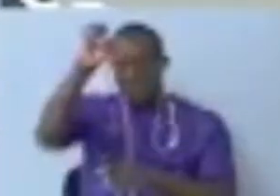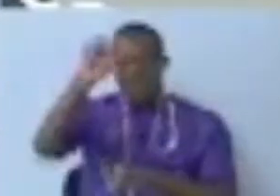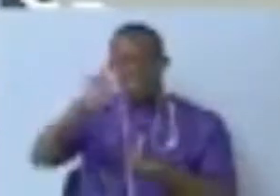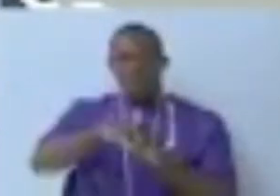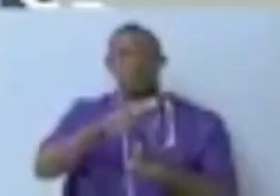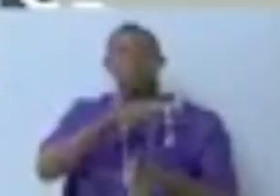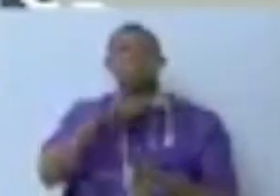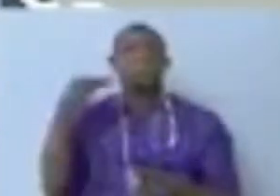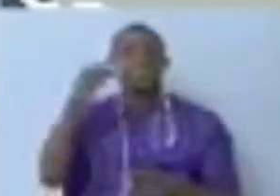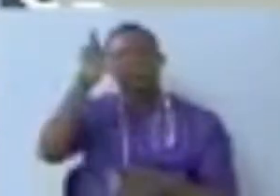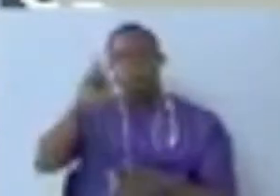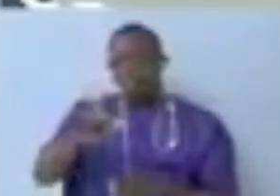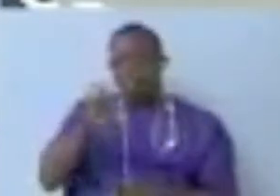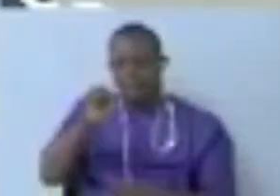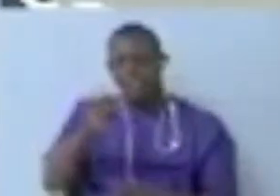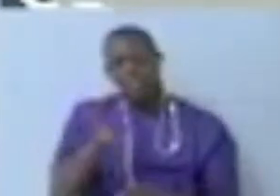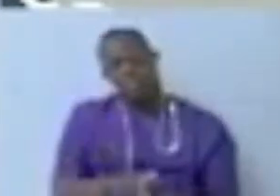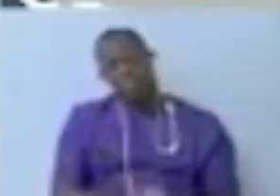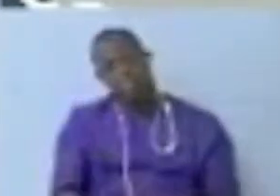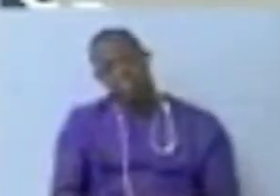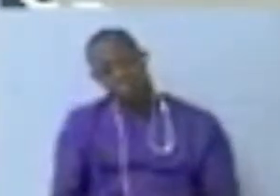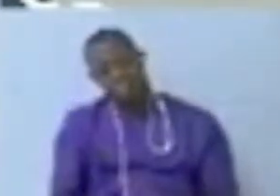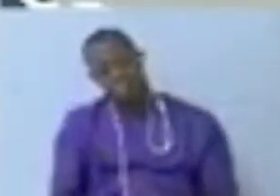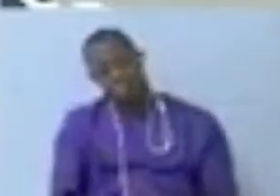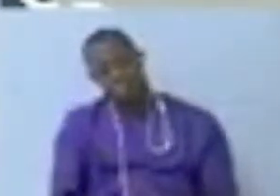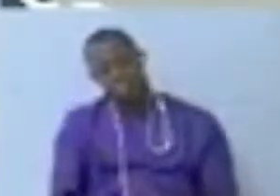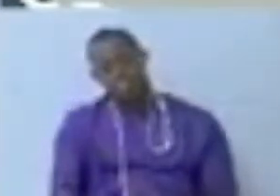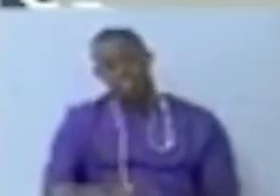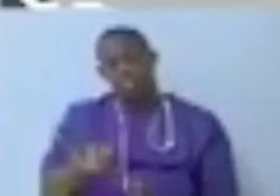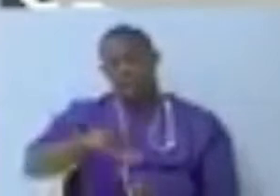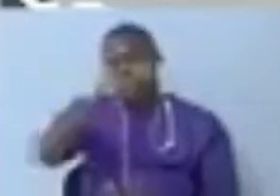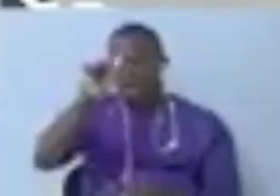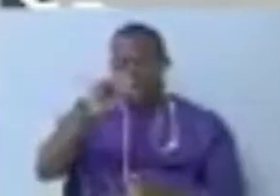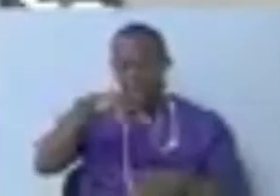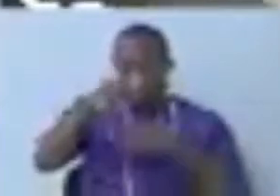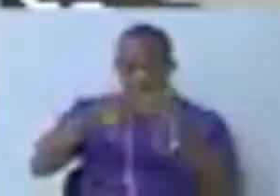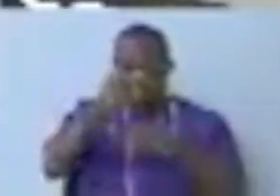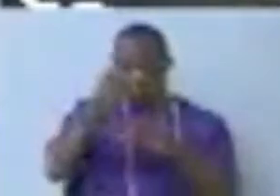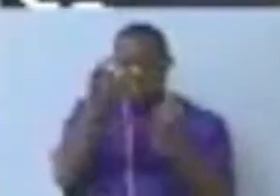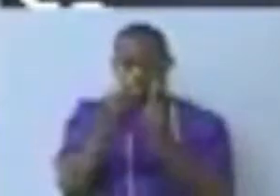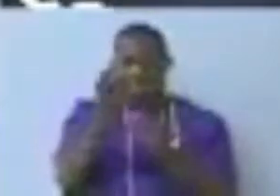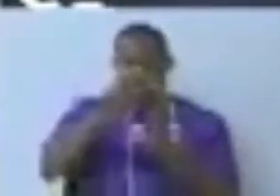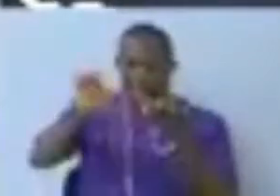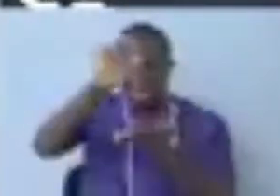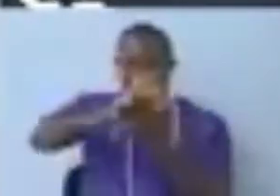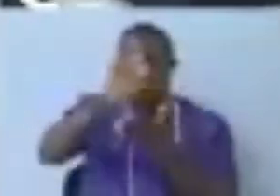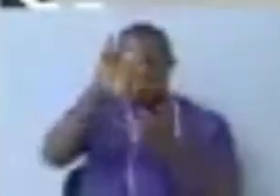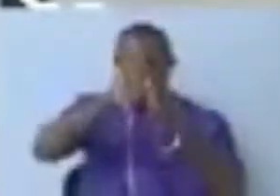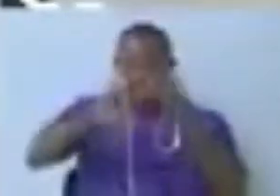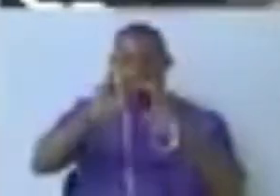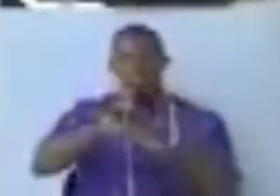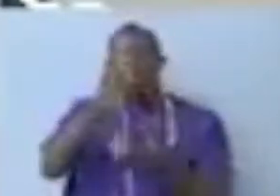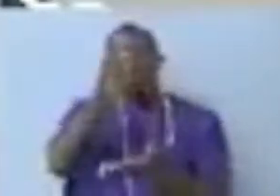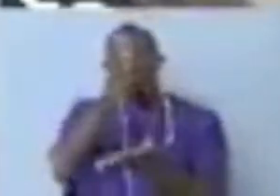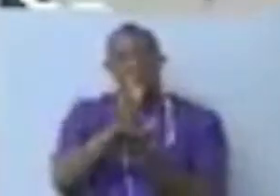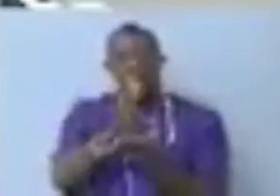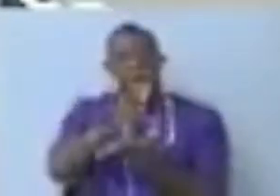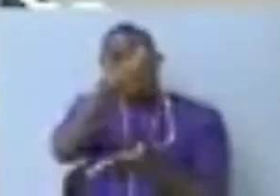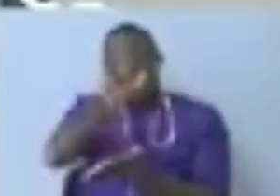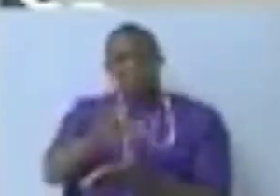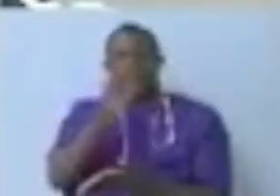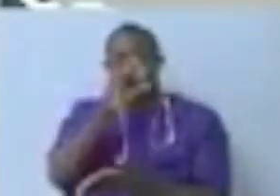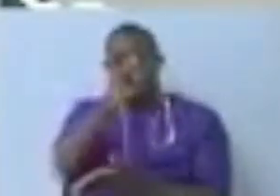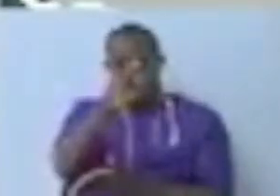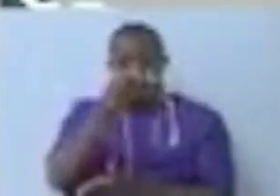attended the president Yamar la Pur Ayafa. And on top of that, the witnesses said you were there